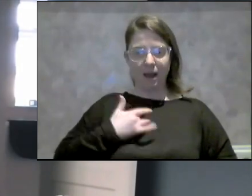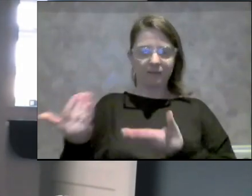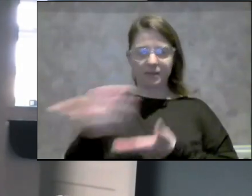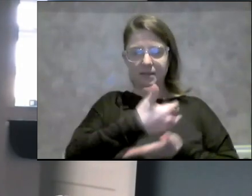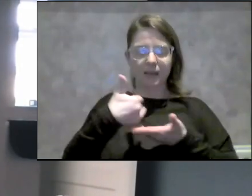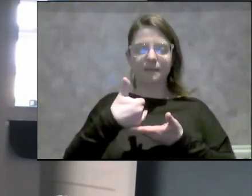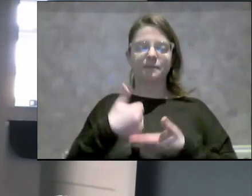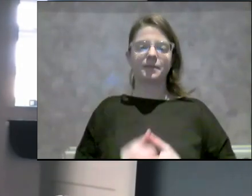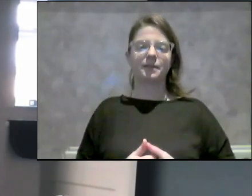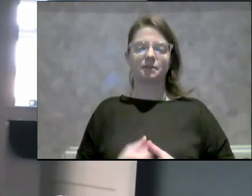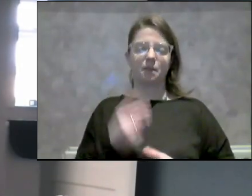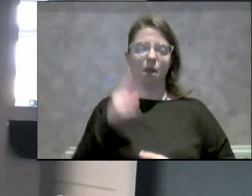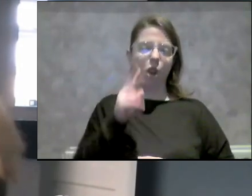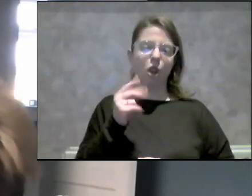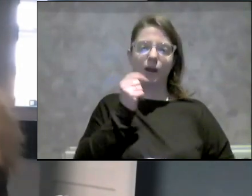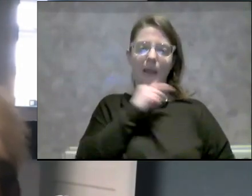Look at him.